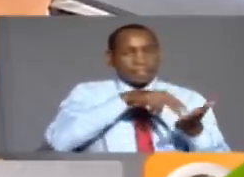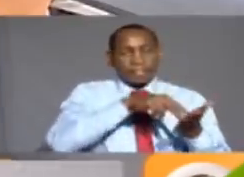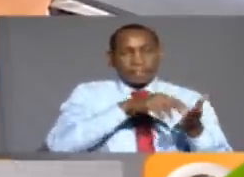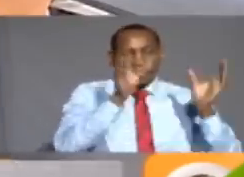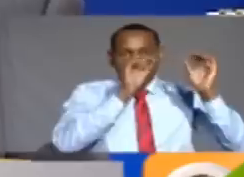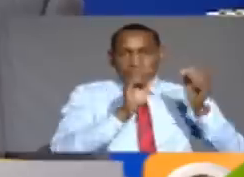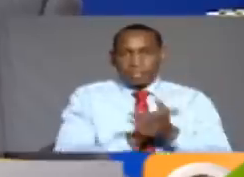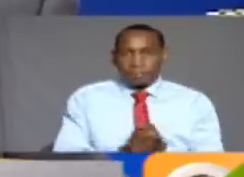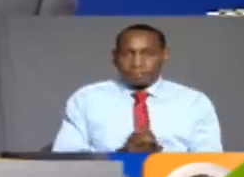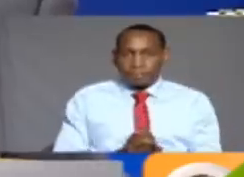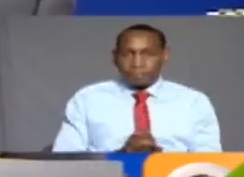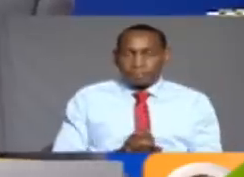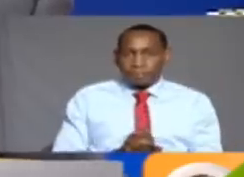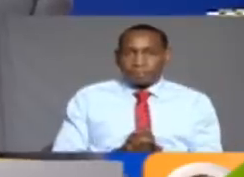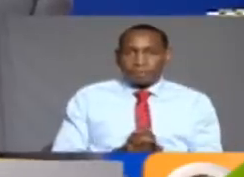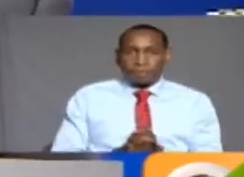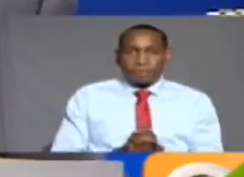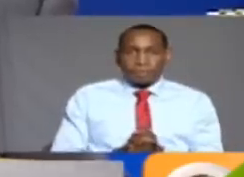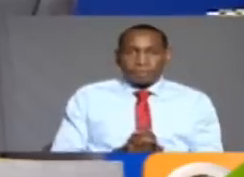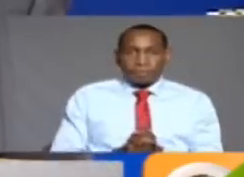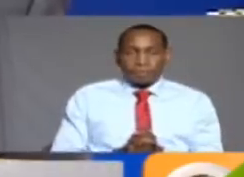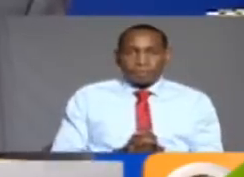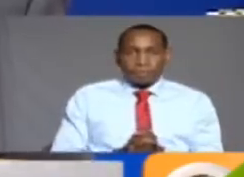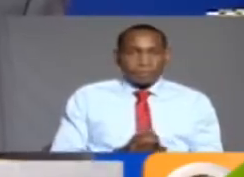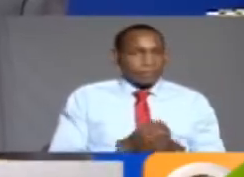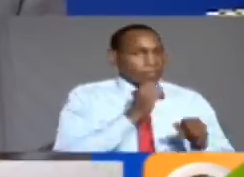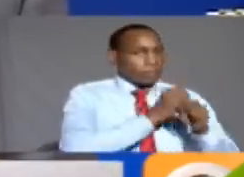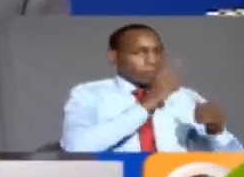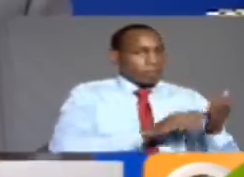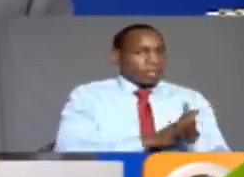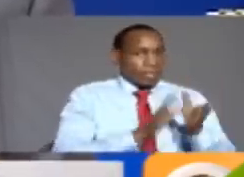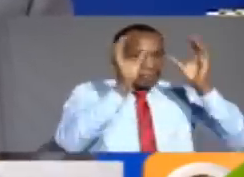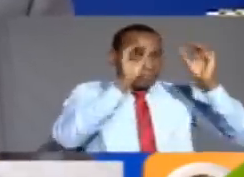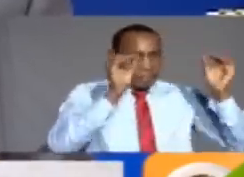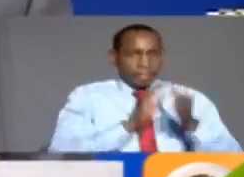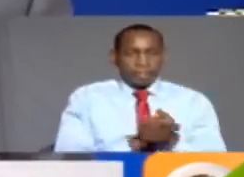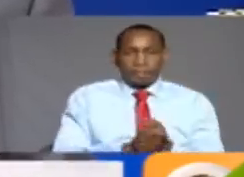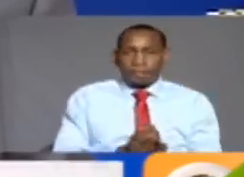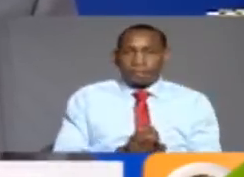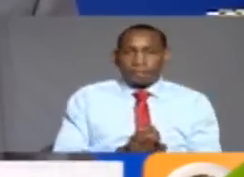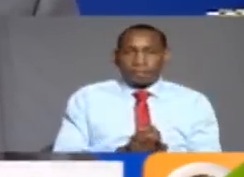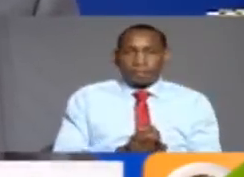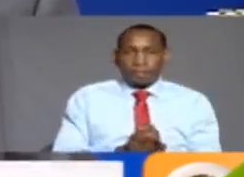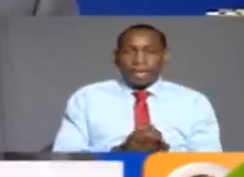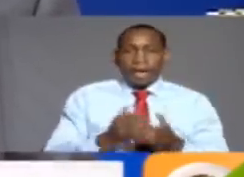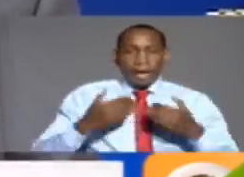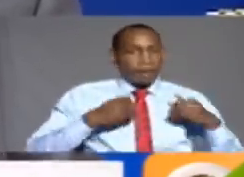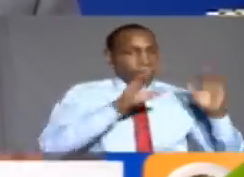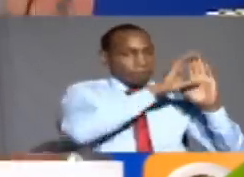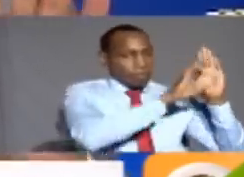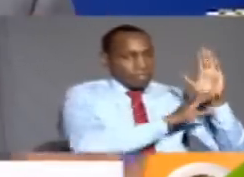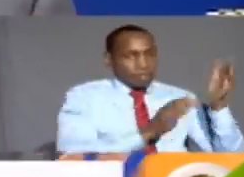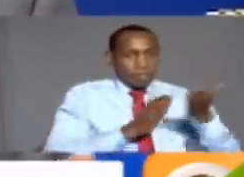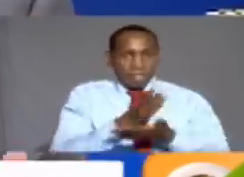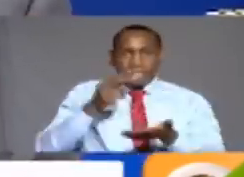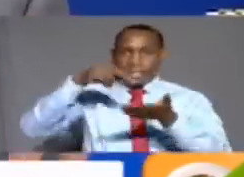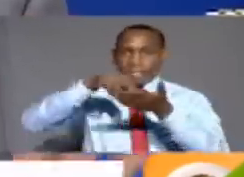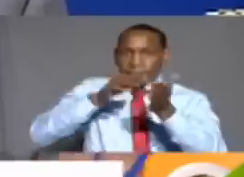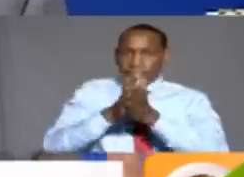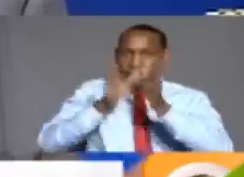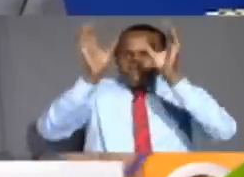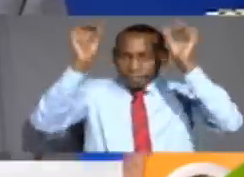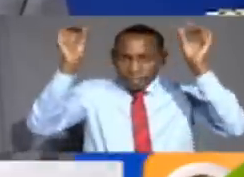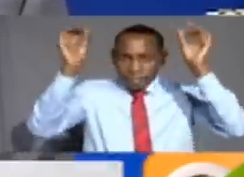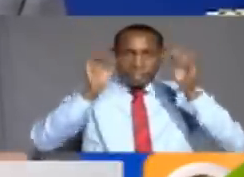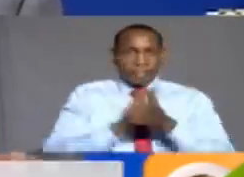continue. Take this to the bank. So you'll do what the president doesn't want you to do, isn't it? Running for president is my constitutional right. Polluting the